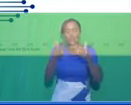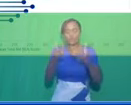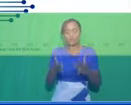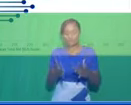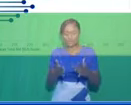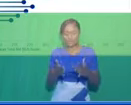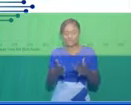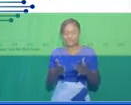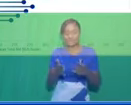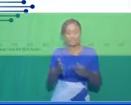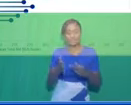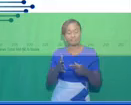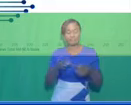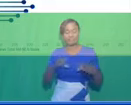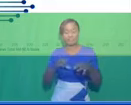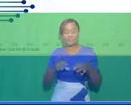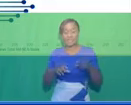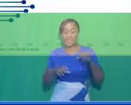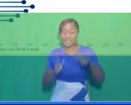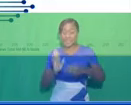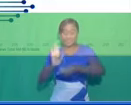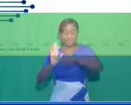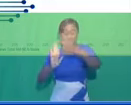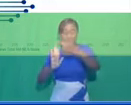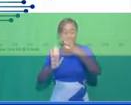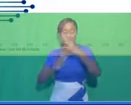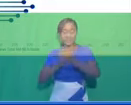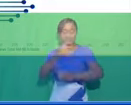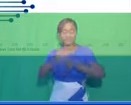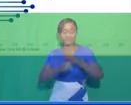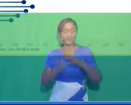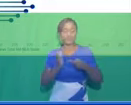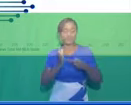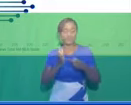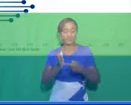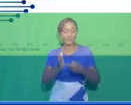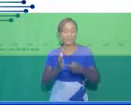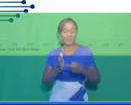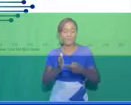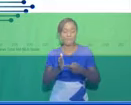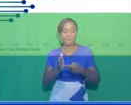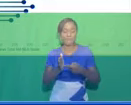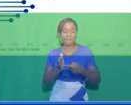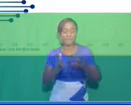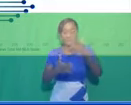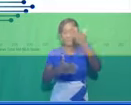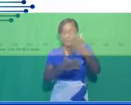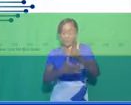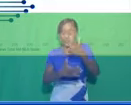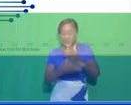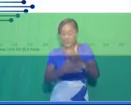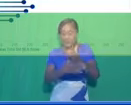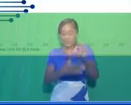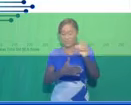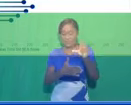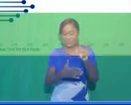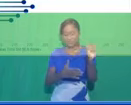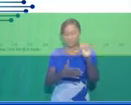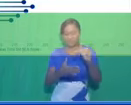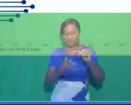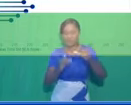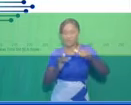And this graph over 5 years shows you that the mean score of the 20% is much